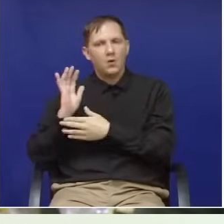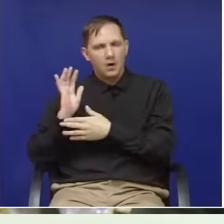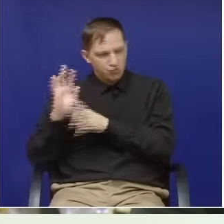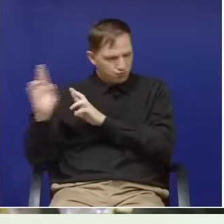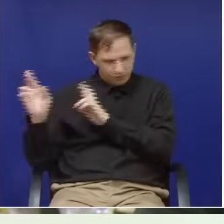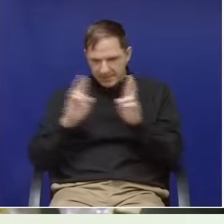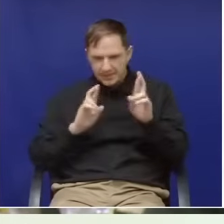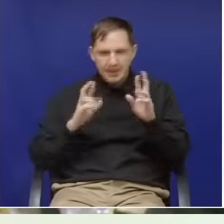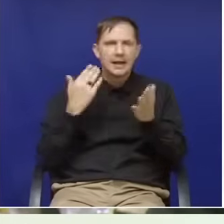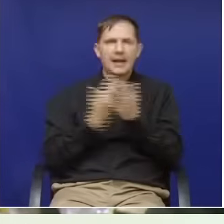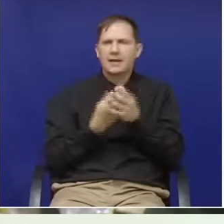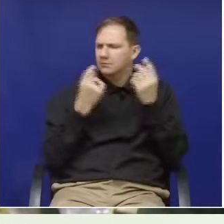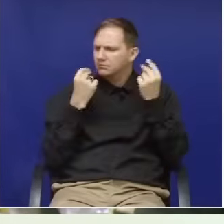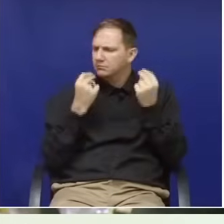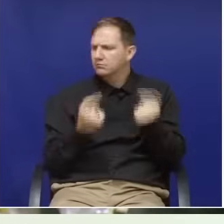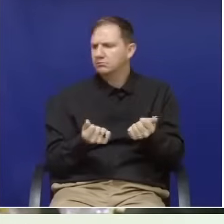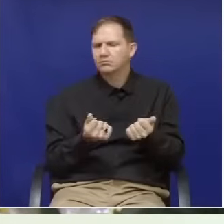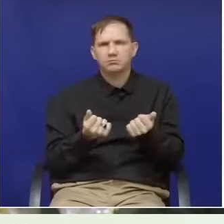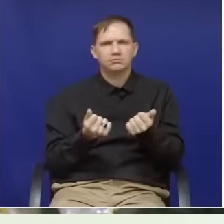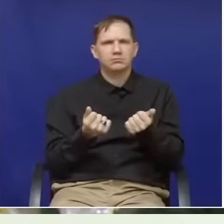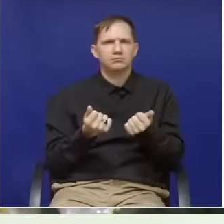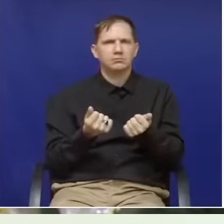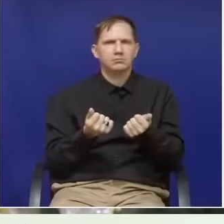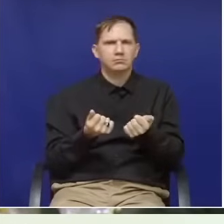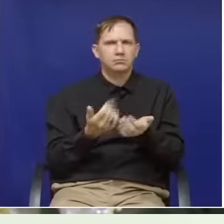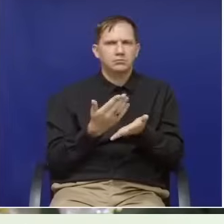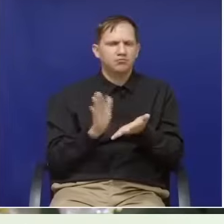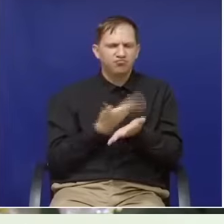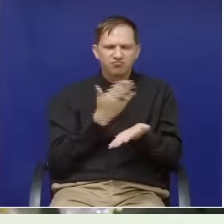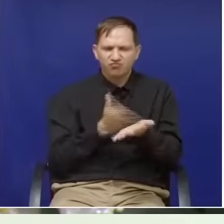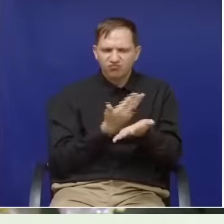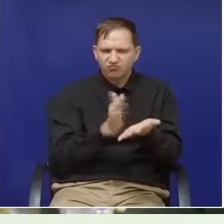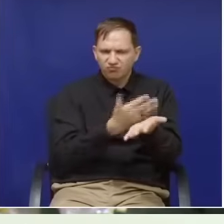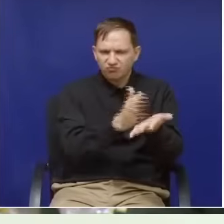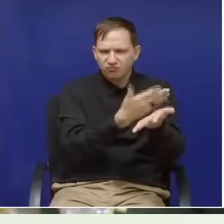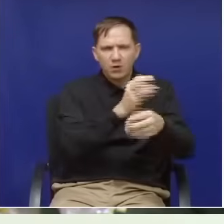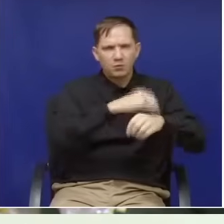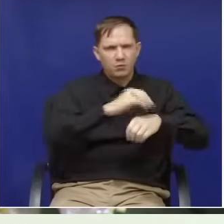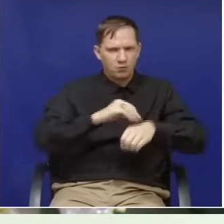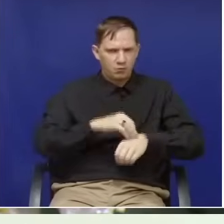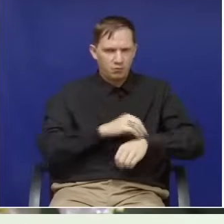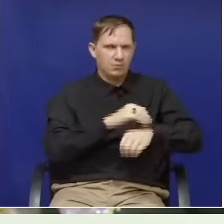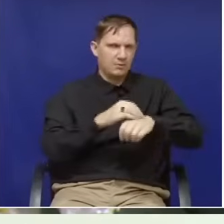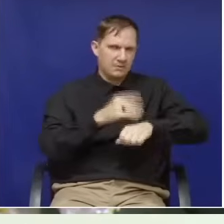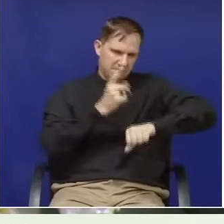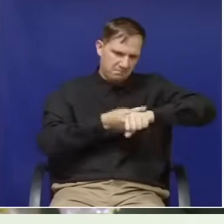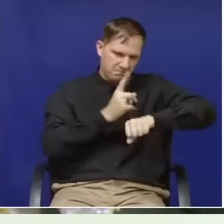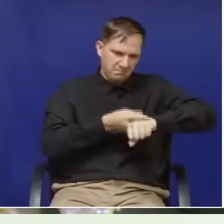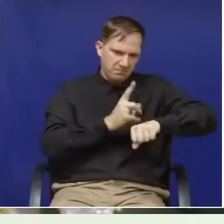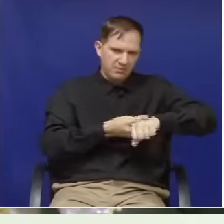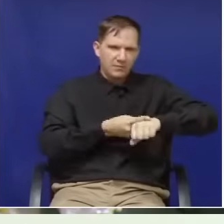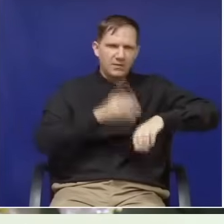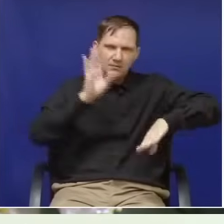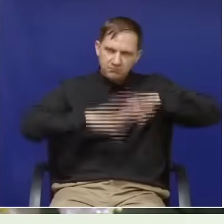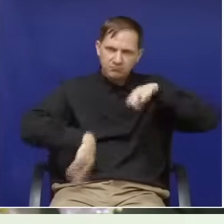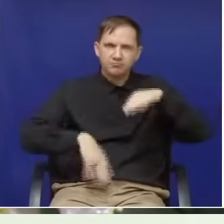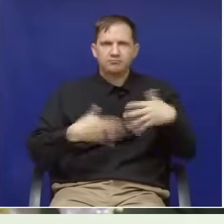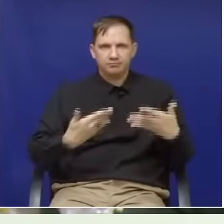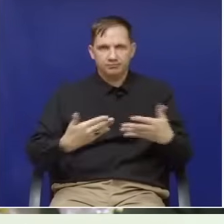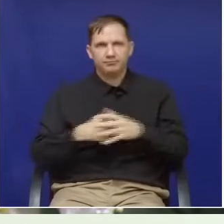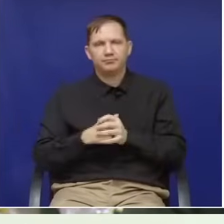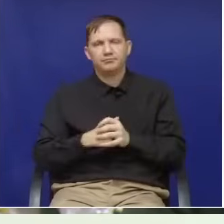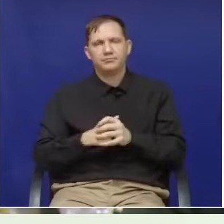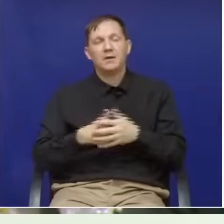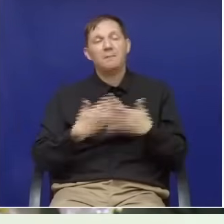able to speedily do away with issues that need disciplinary processes.